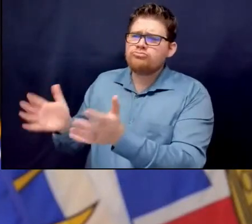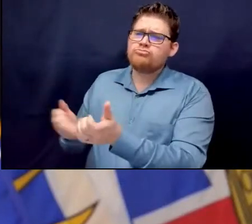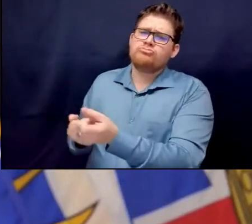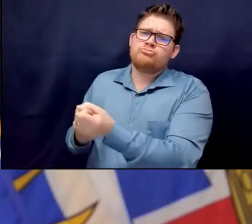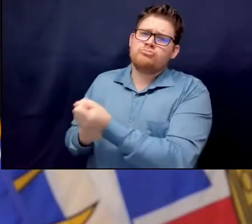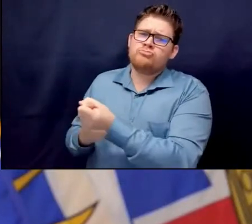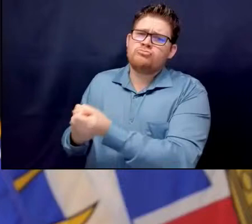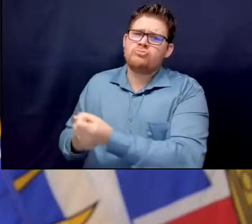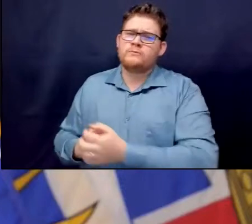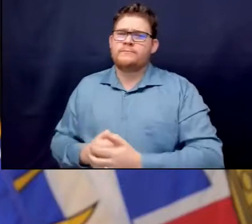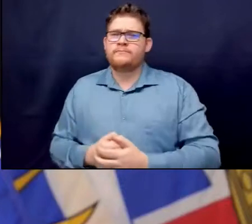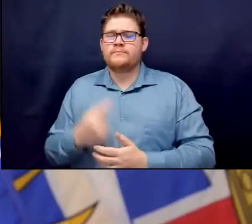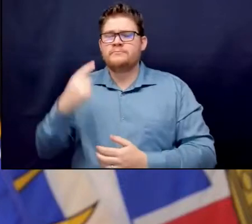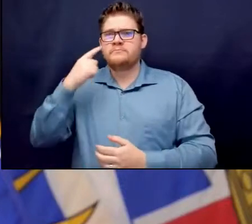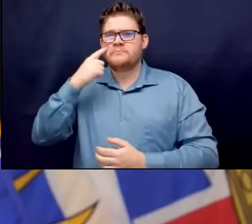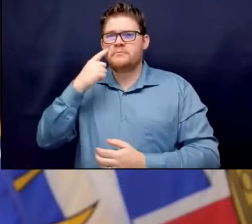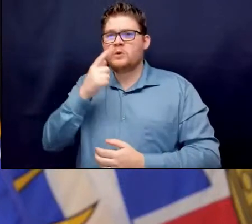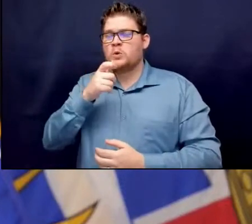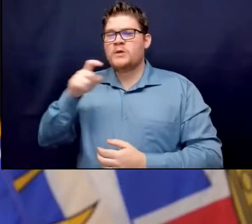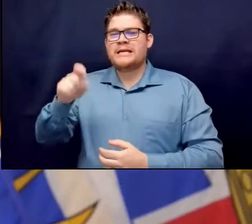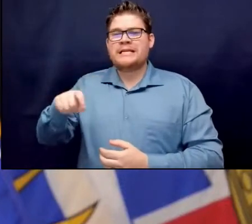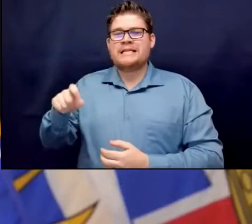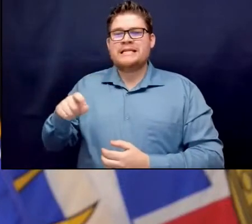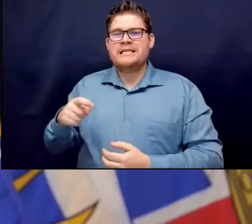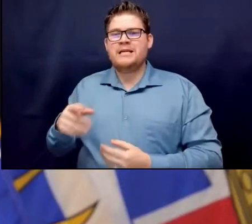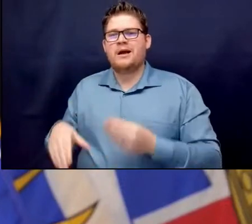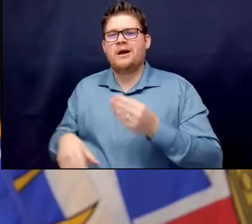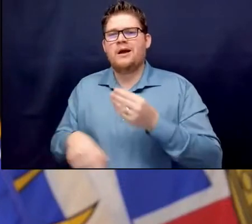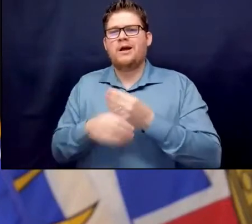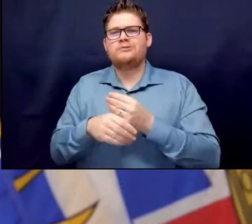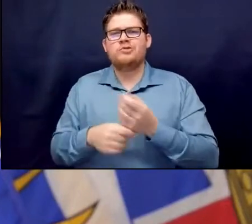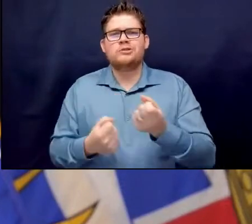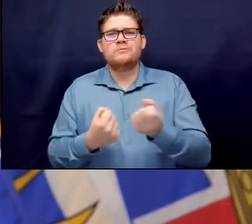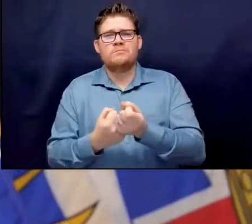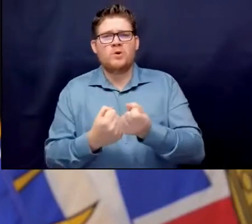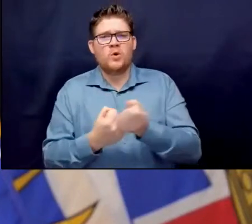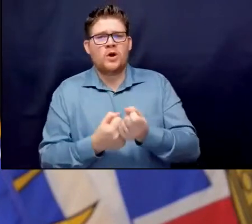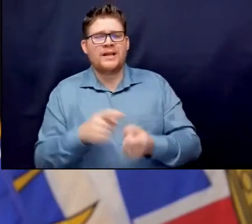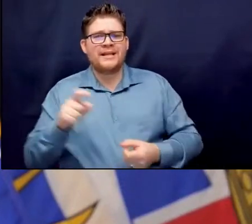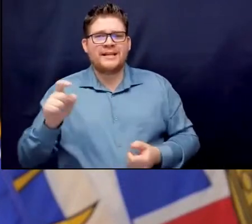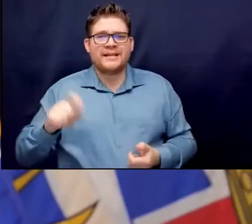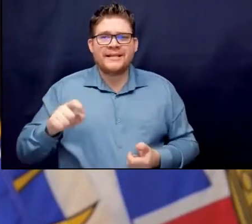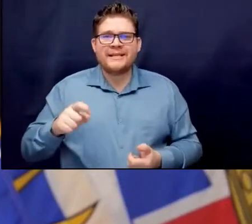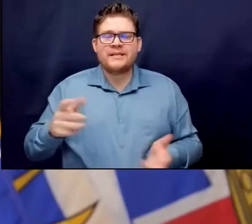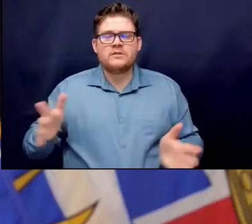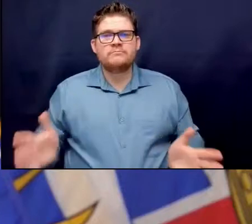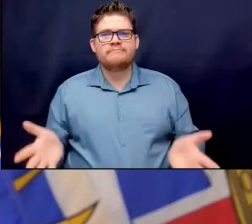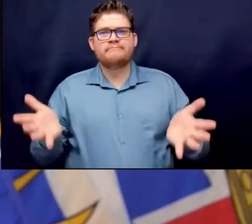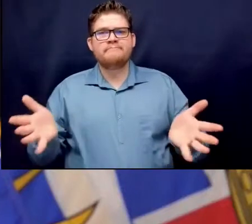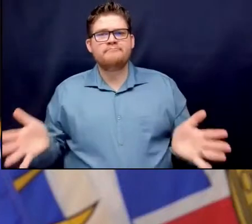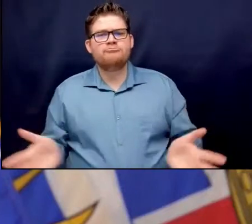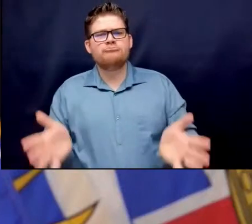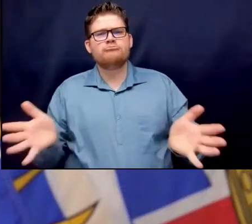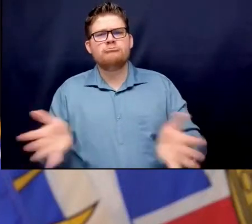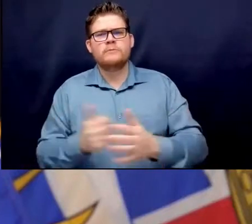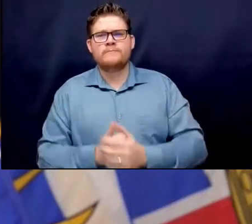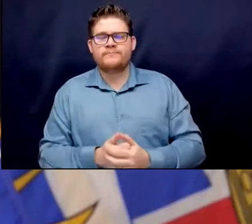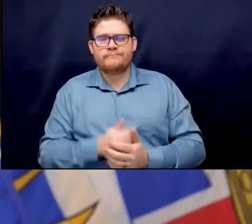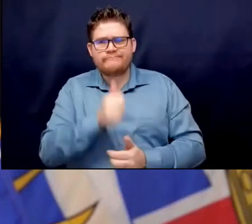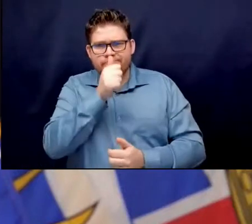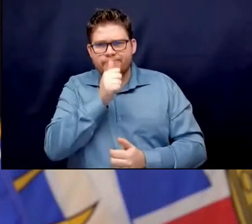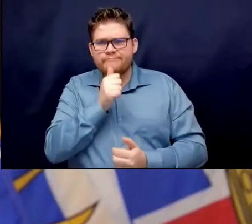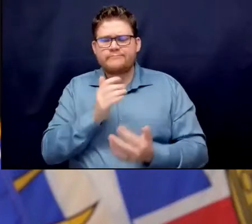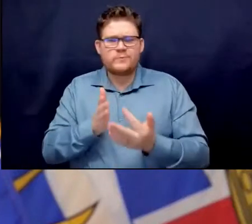can. But we're also, you know, recalibrating and adjusting as we're learning, as we're going right now. And Minister?